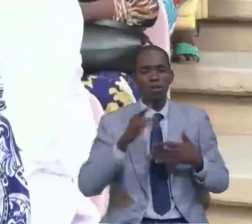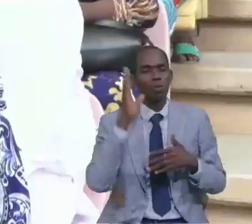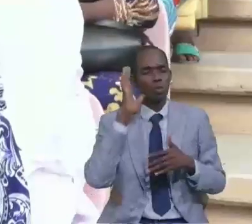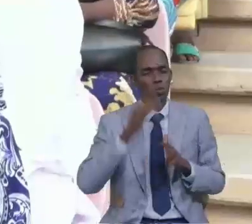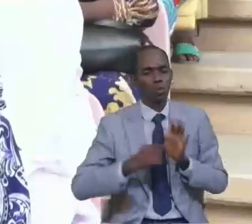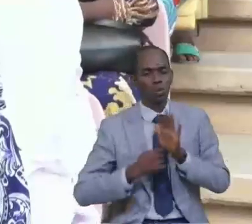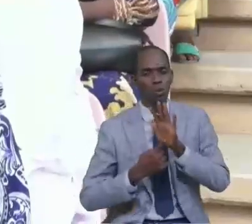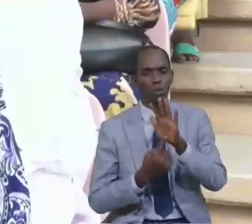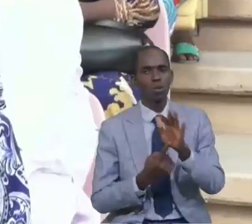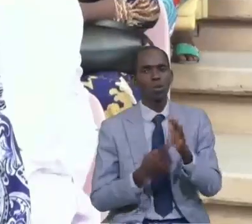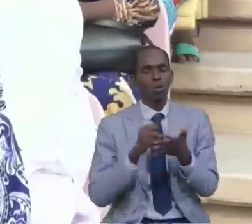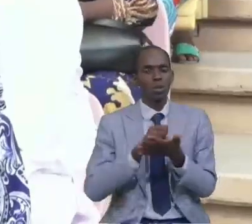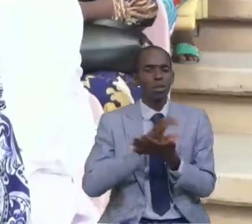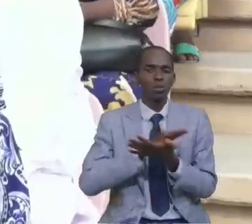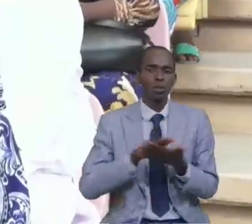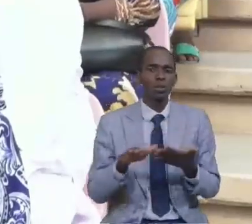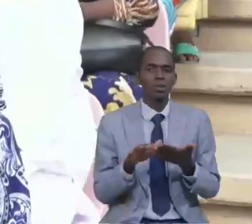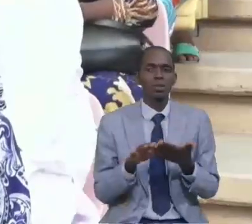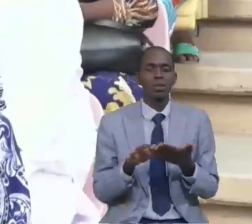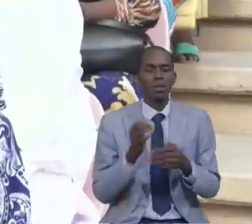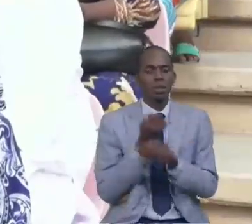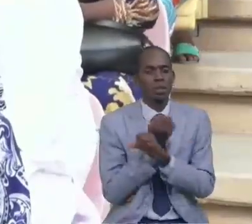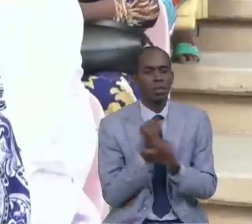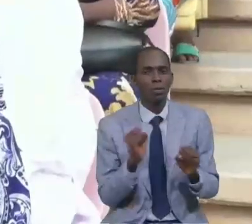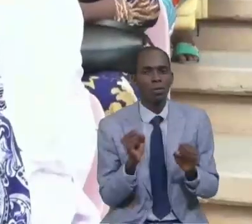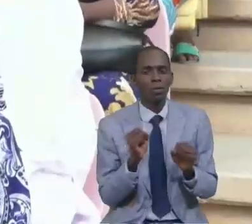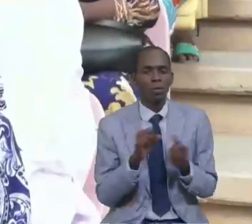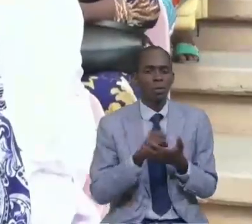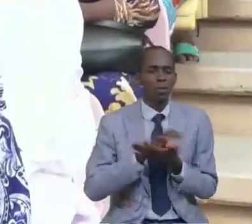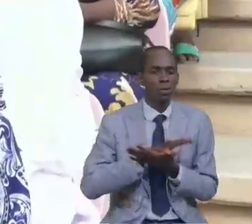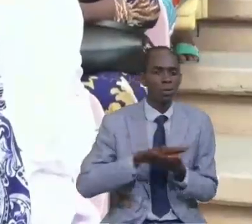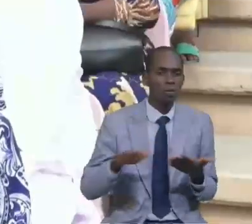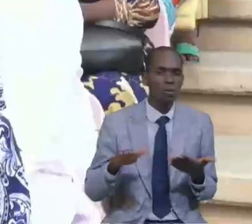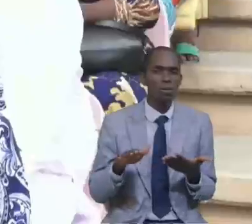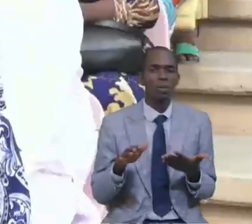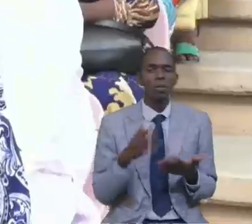unto the Lord. I invite you, don't be